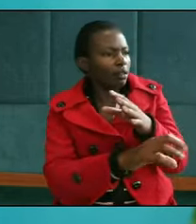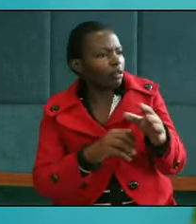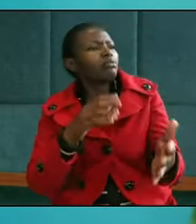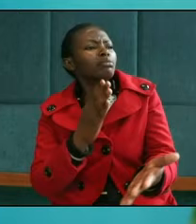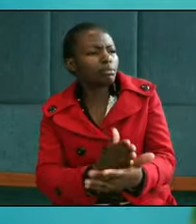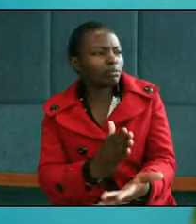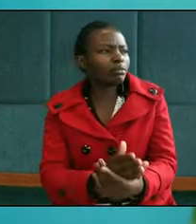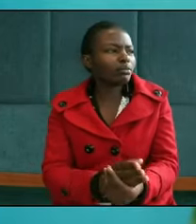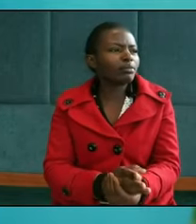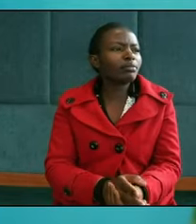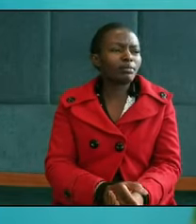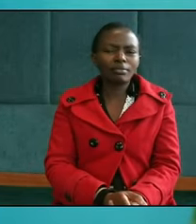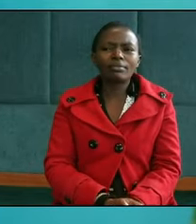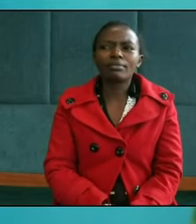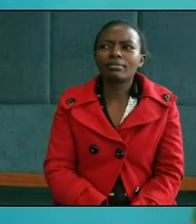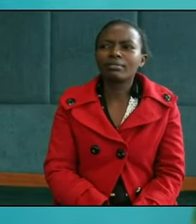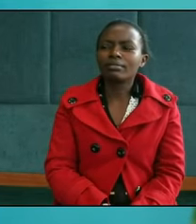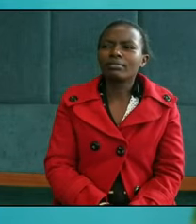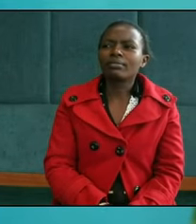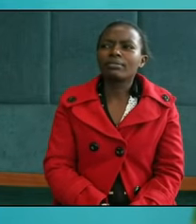Alliance members.